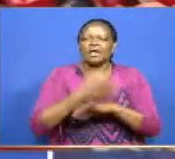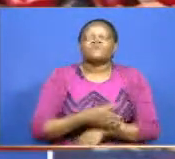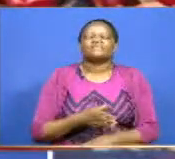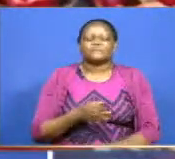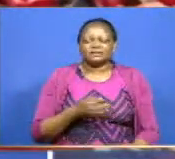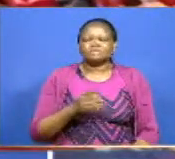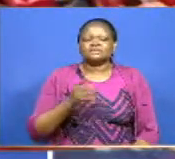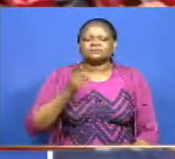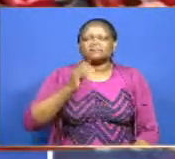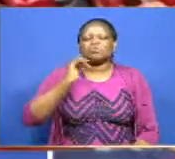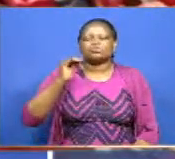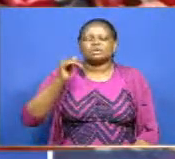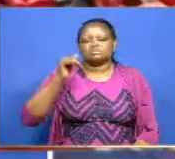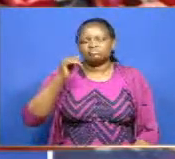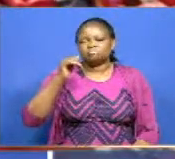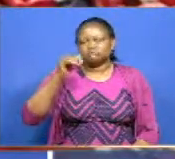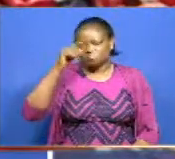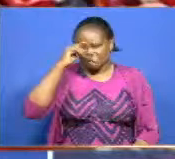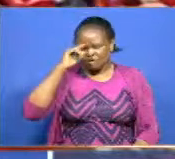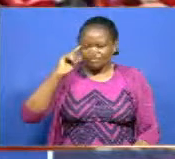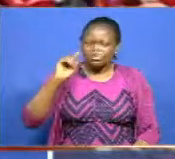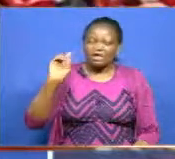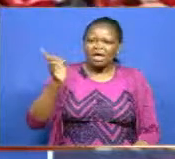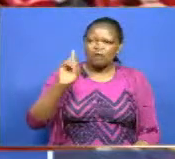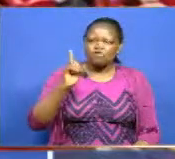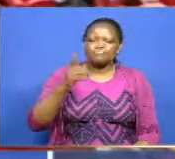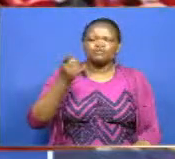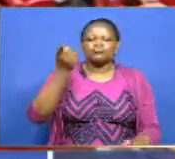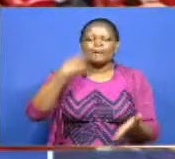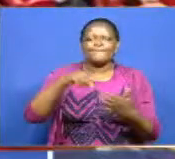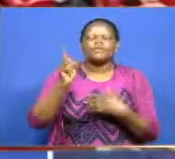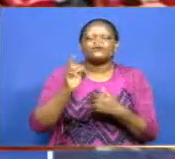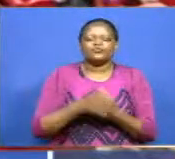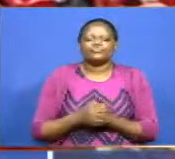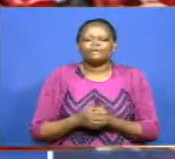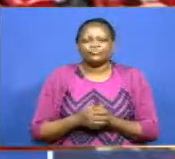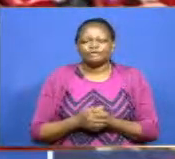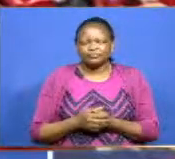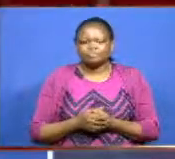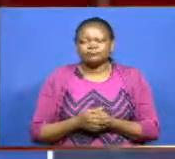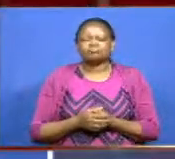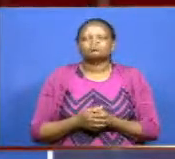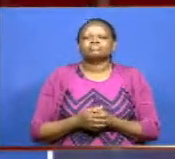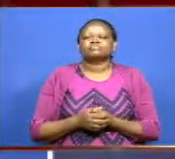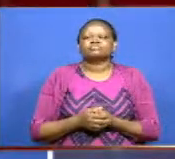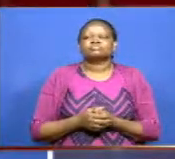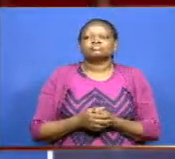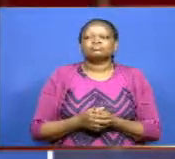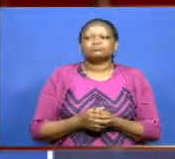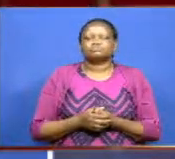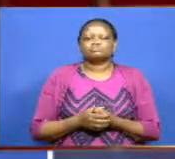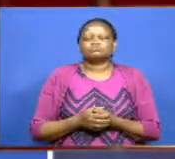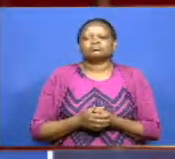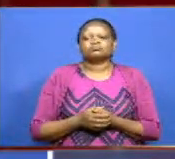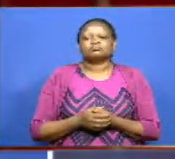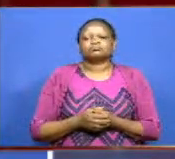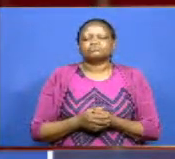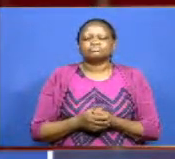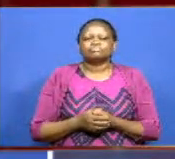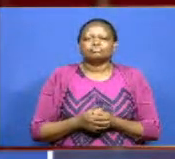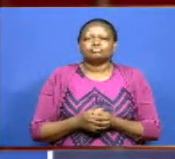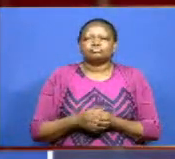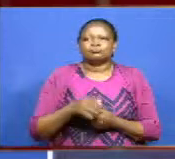kaunti ya Nairobi kuidhinisha ripoti ya kamati ya wanachama 10 iliyomsaili Kananu. First one to the Supreme